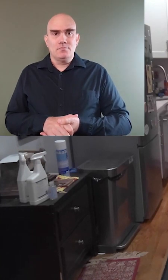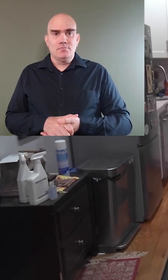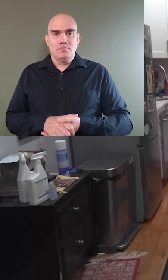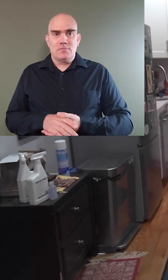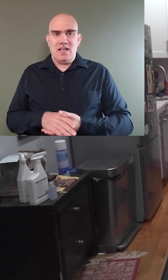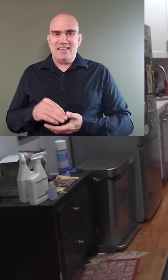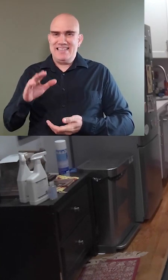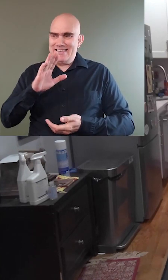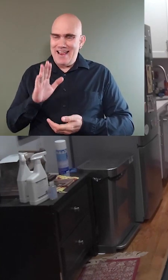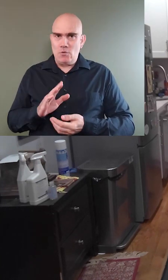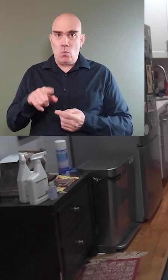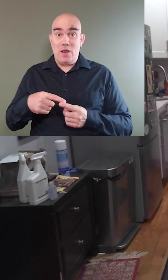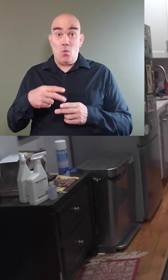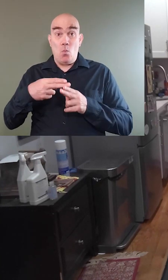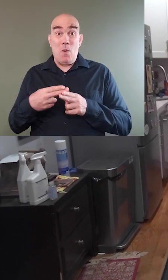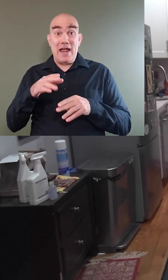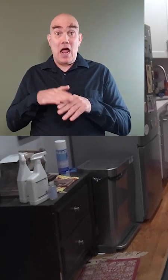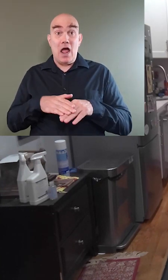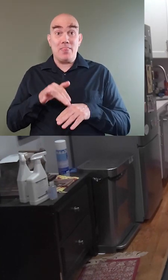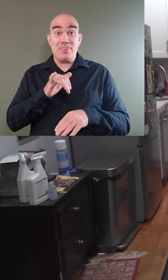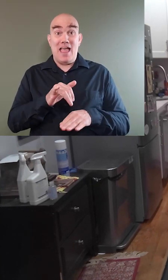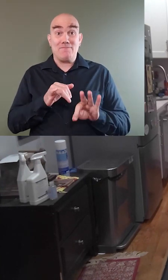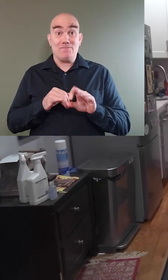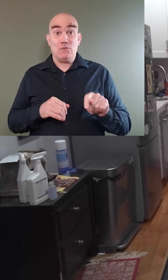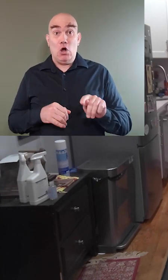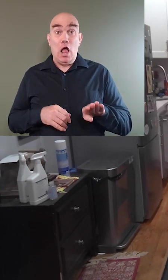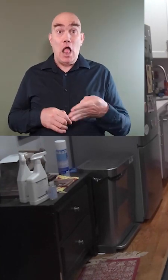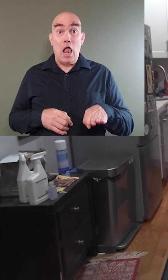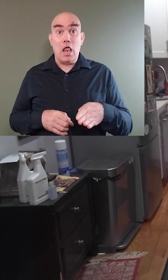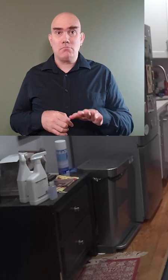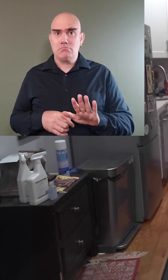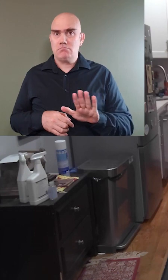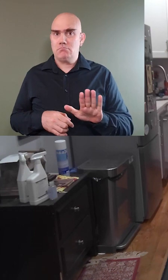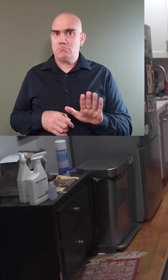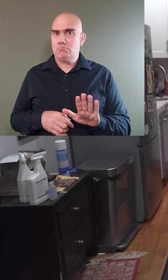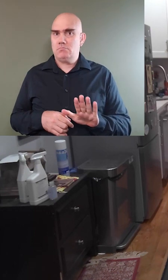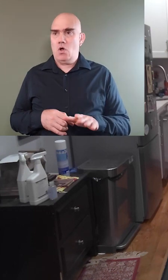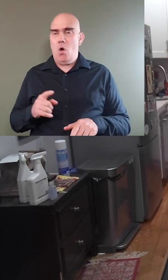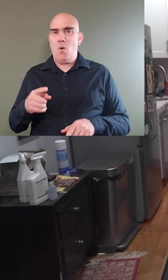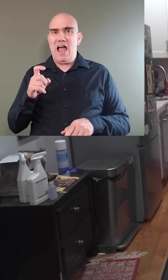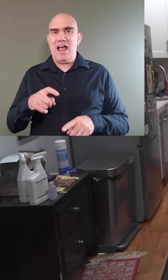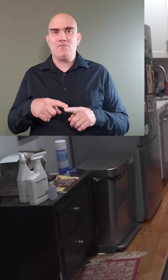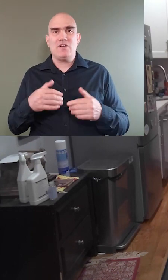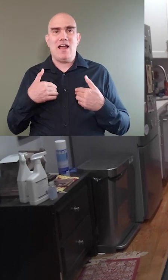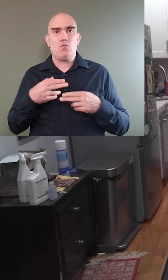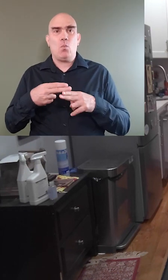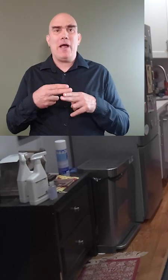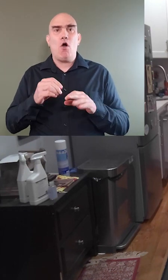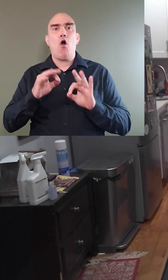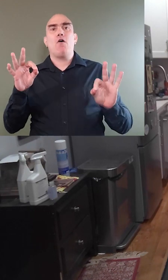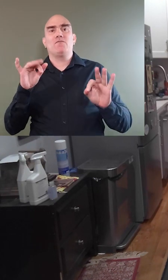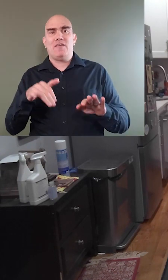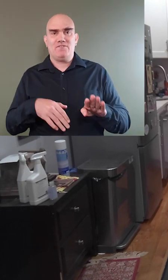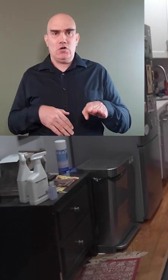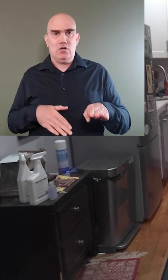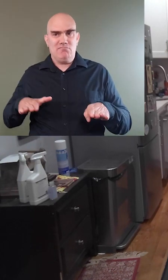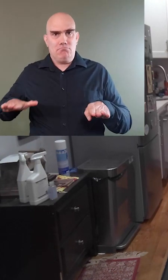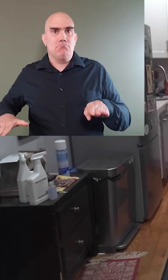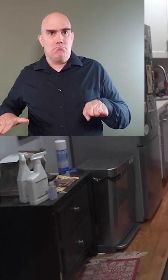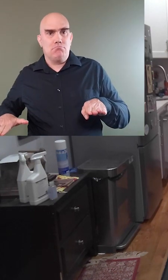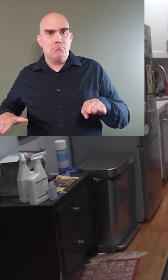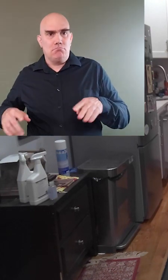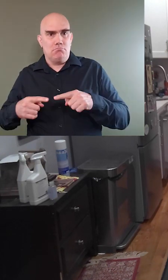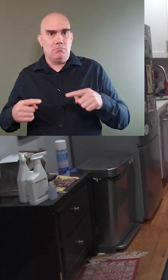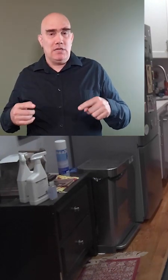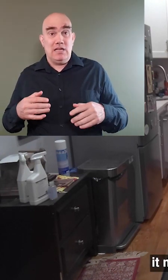and never when there is weight on the foot. Always has to be weightless foot. Even if the foot is touching